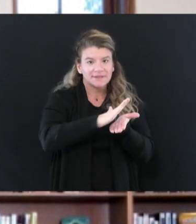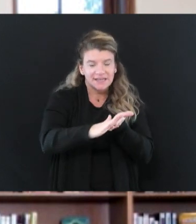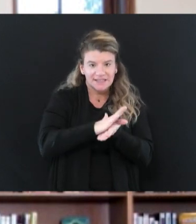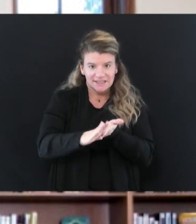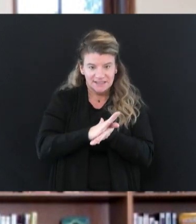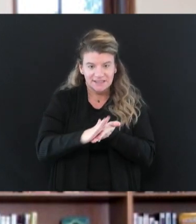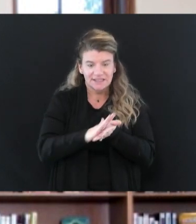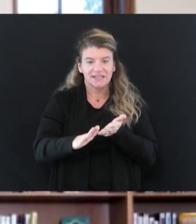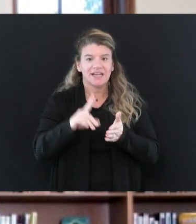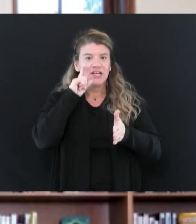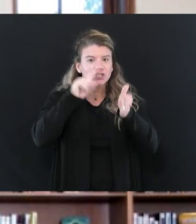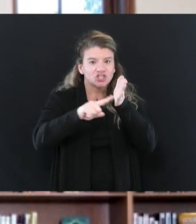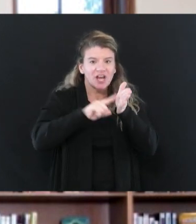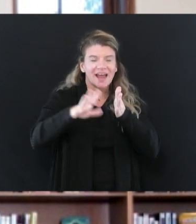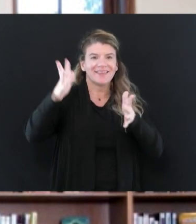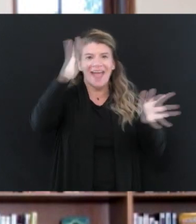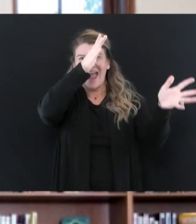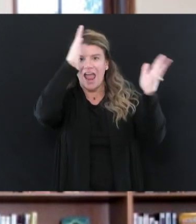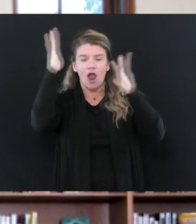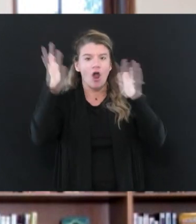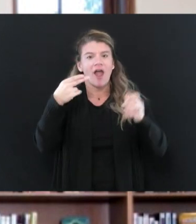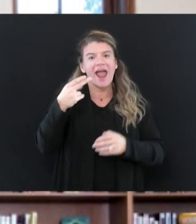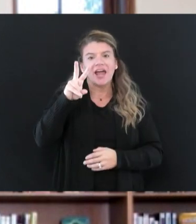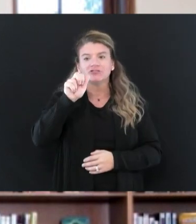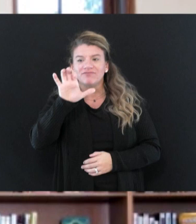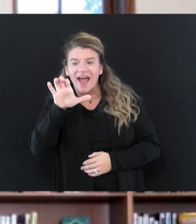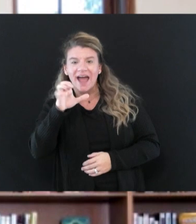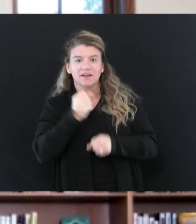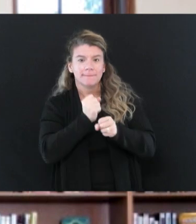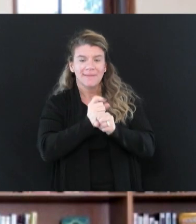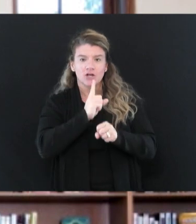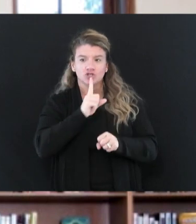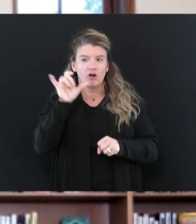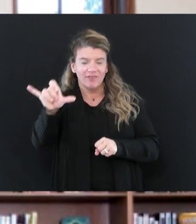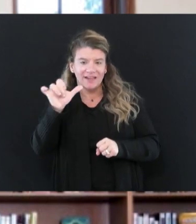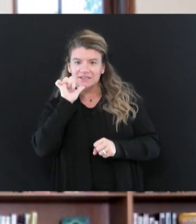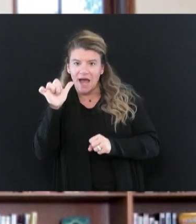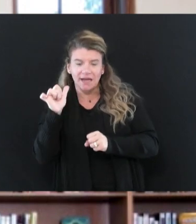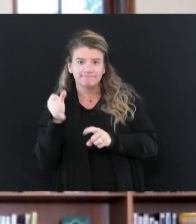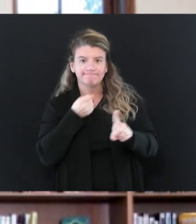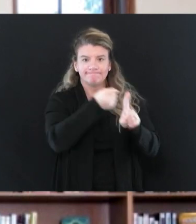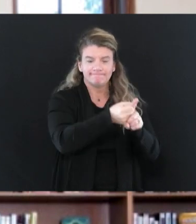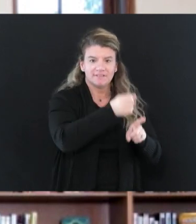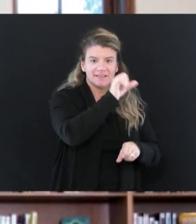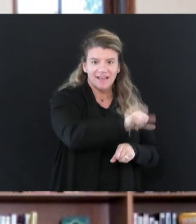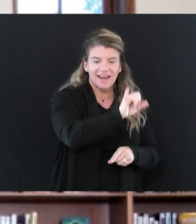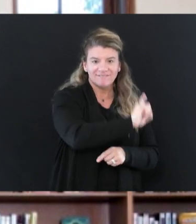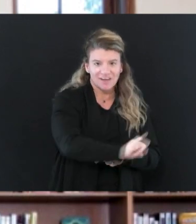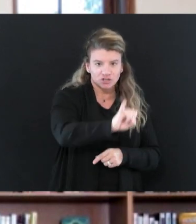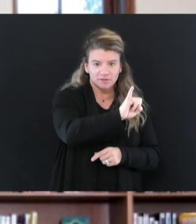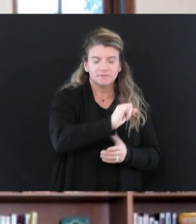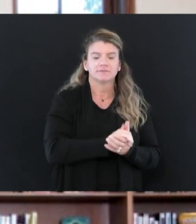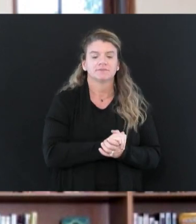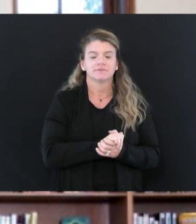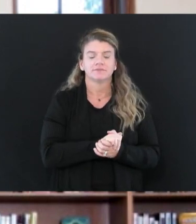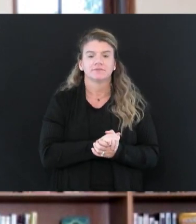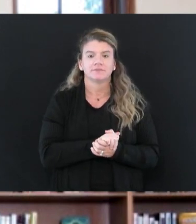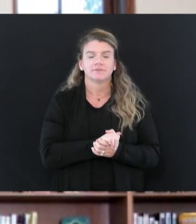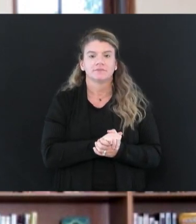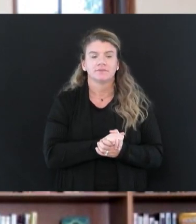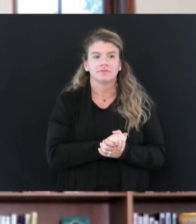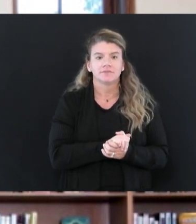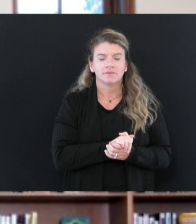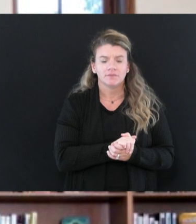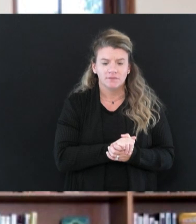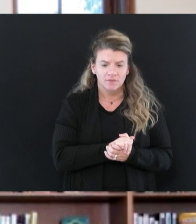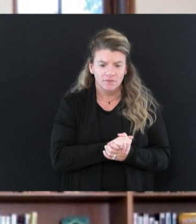missions, check the airflow, the HVAC systems to see if that's contributing to any infections. Our state lead, Epi, who's Shannon McBee,